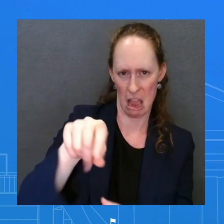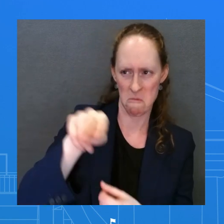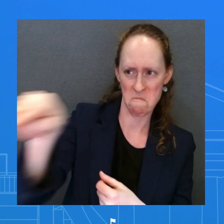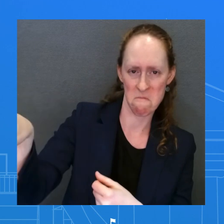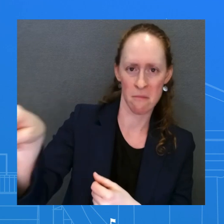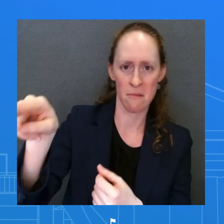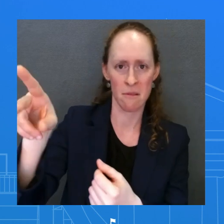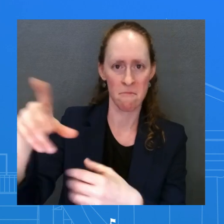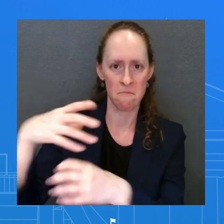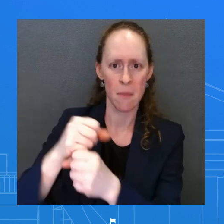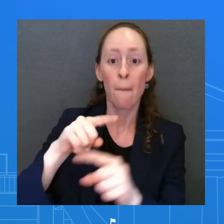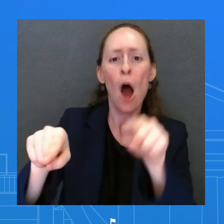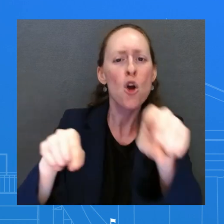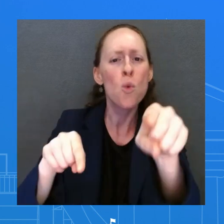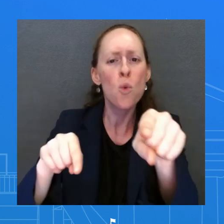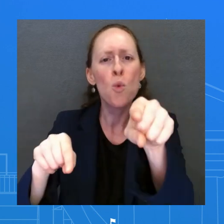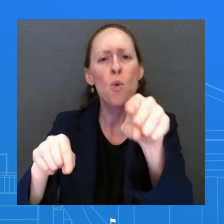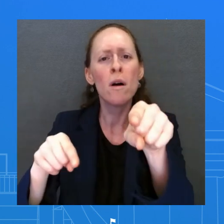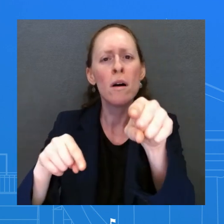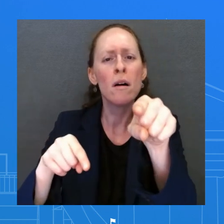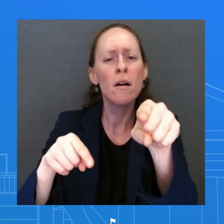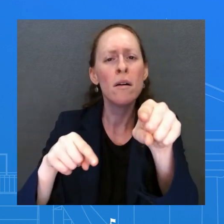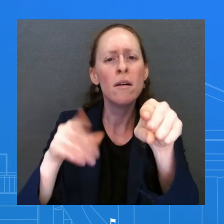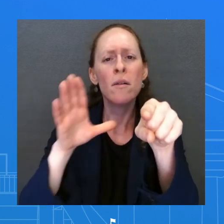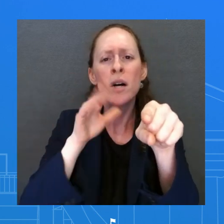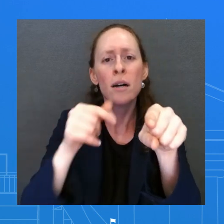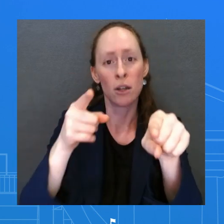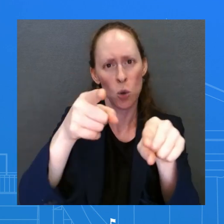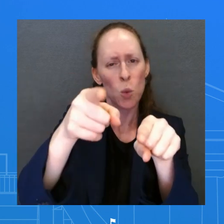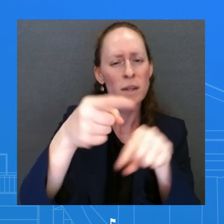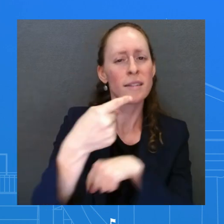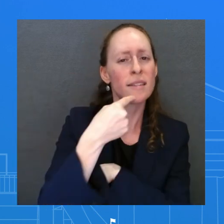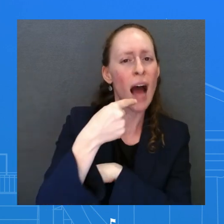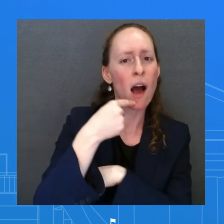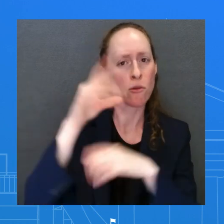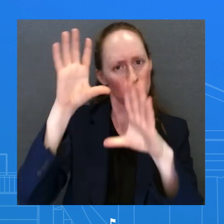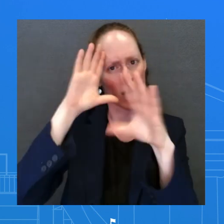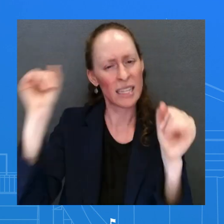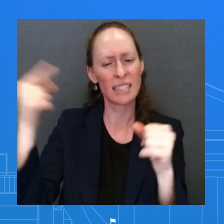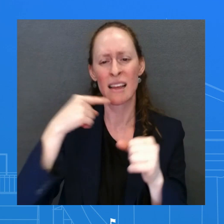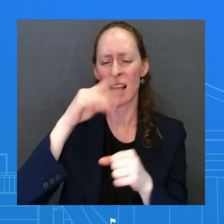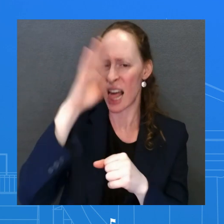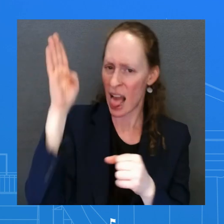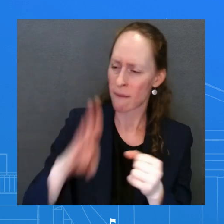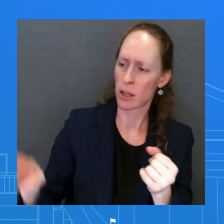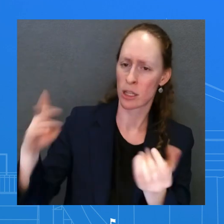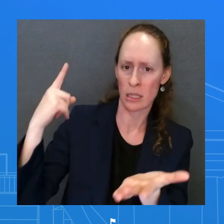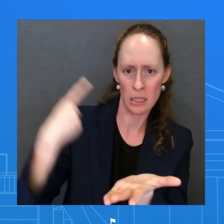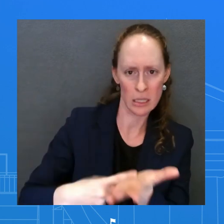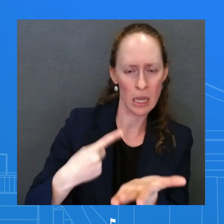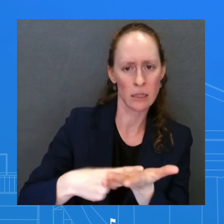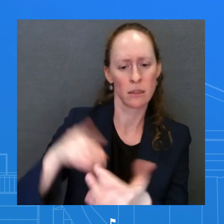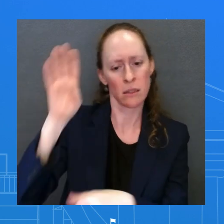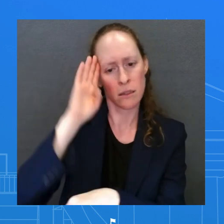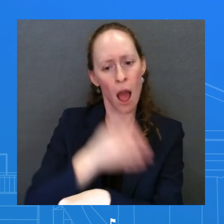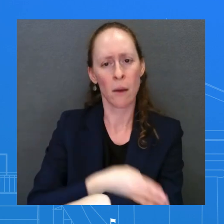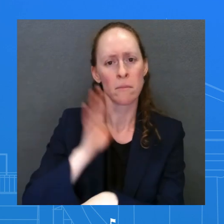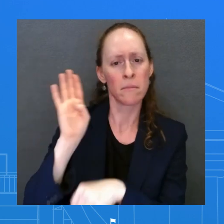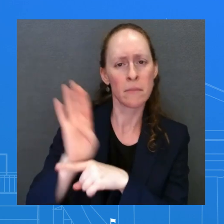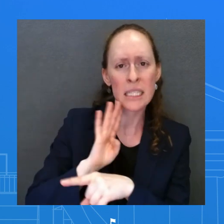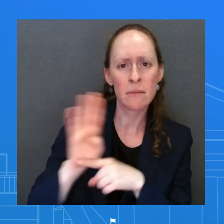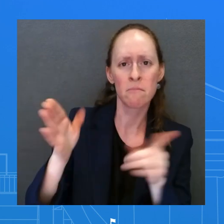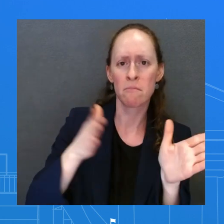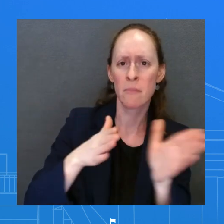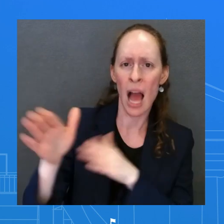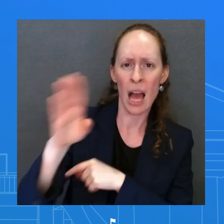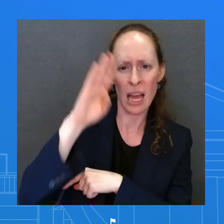his comment from the 2020 campaign that he never once discussed his son's overseas business dealings with his son. And you stood at that podium and you